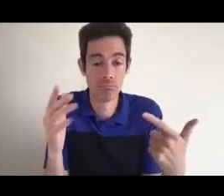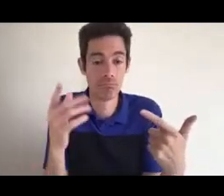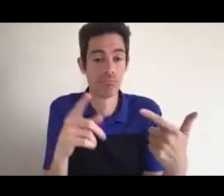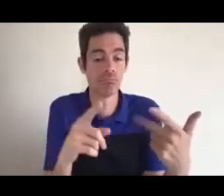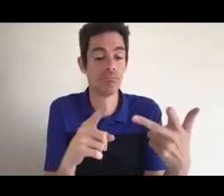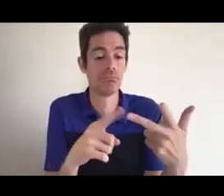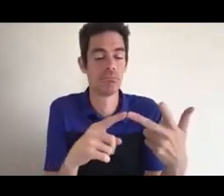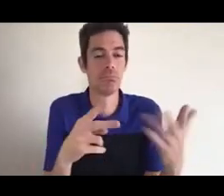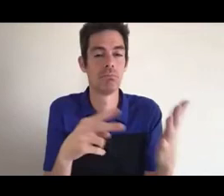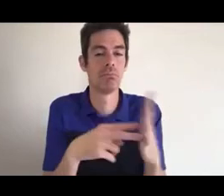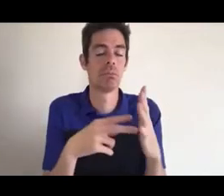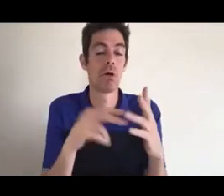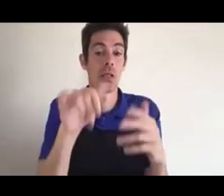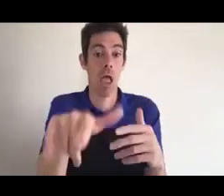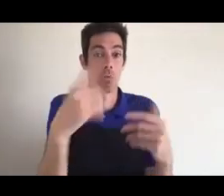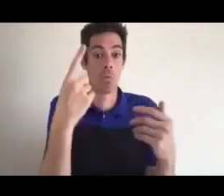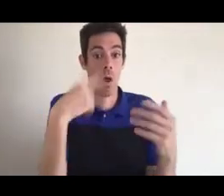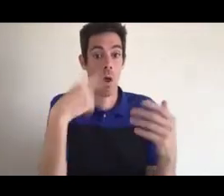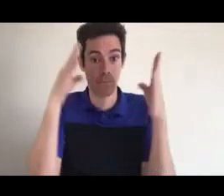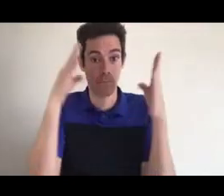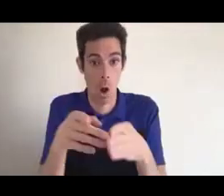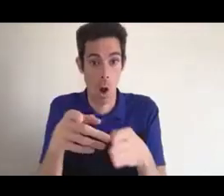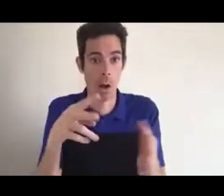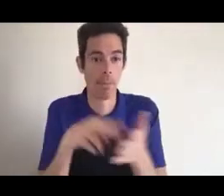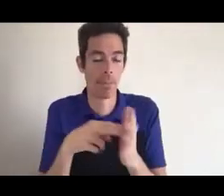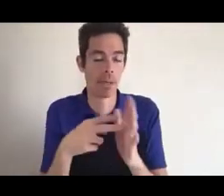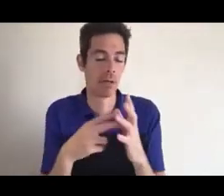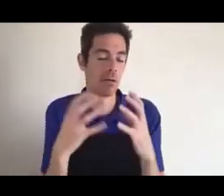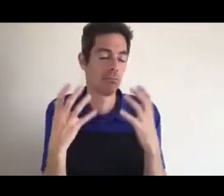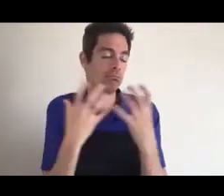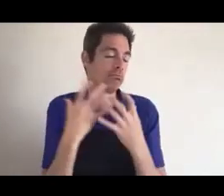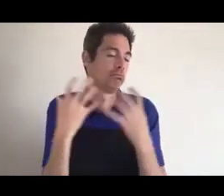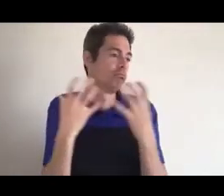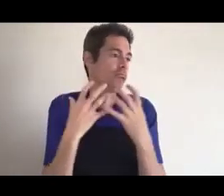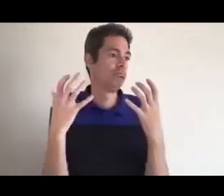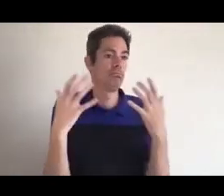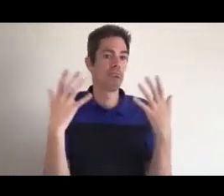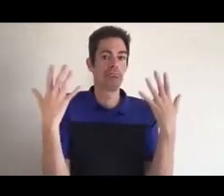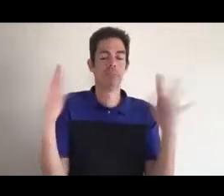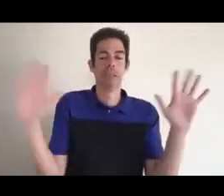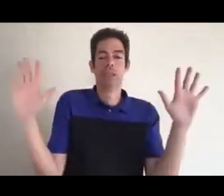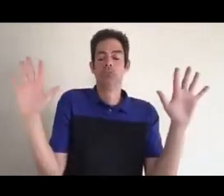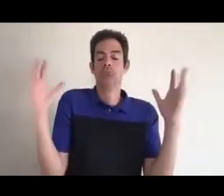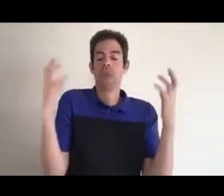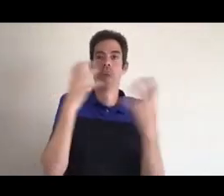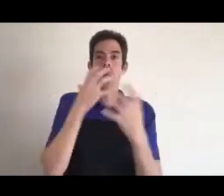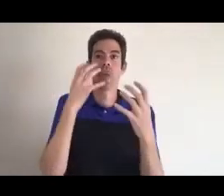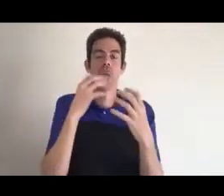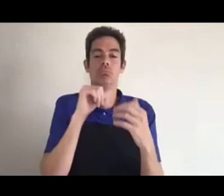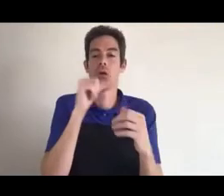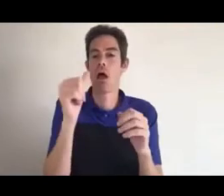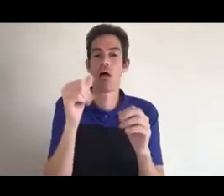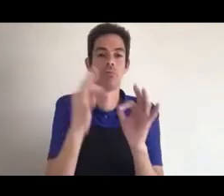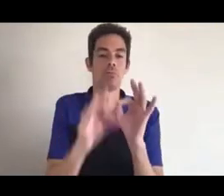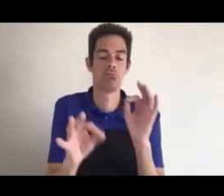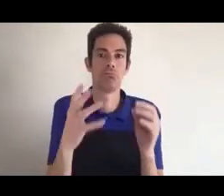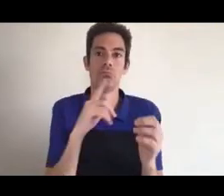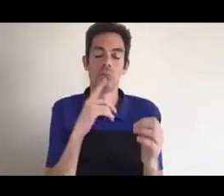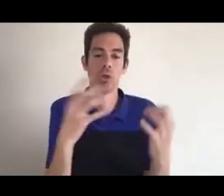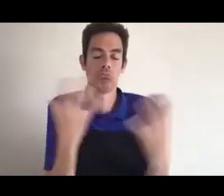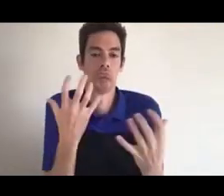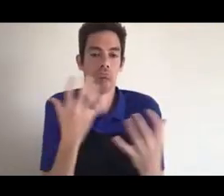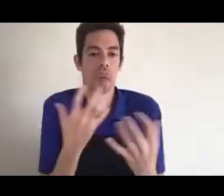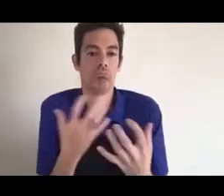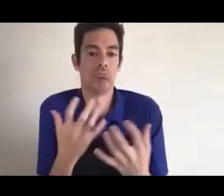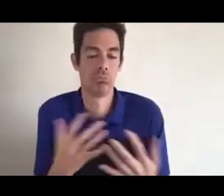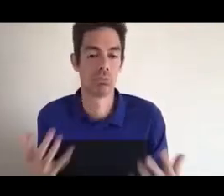Did, like, yeah, I did it. But the one I'm focusing on here means that like it's